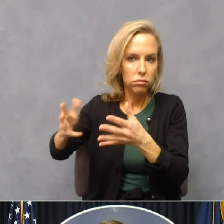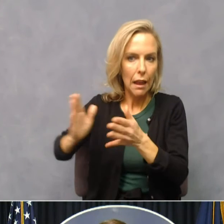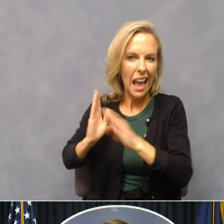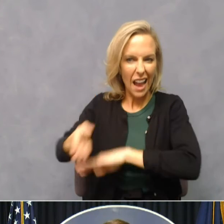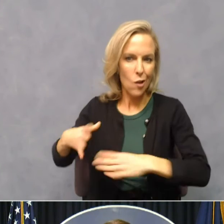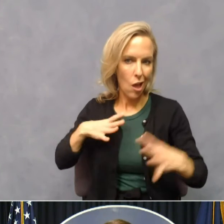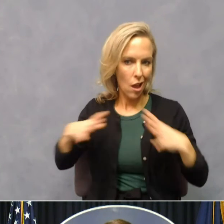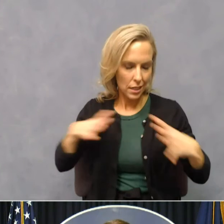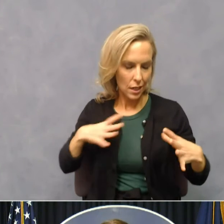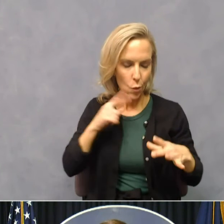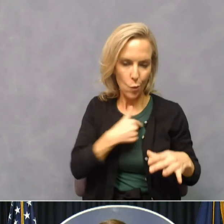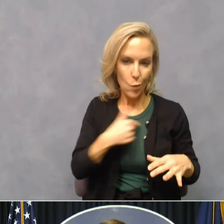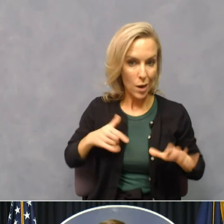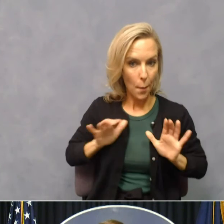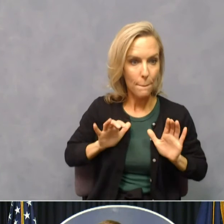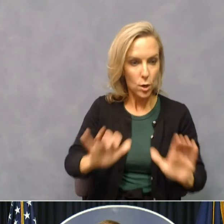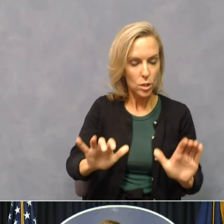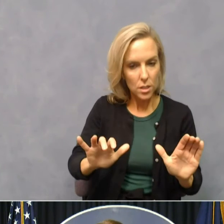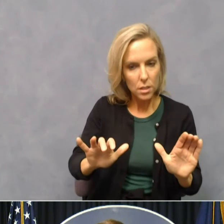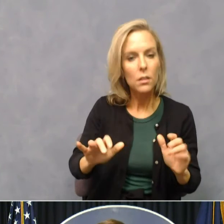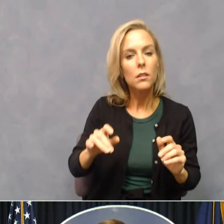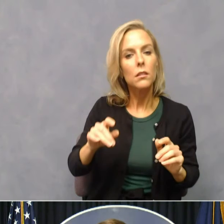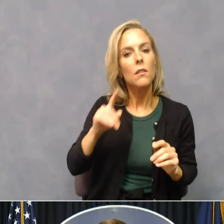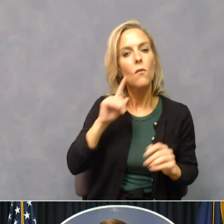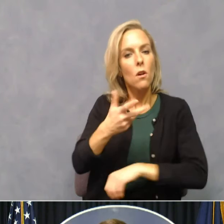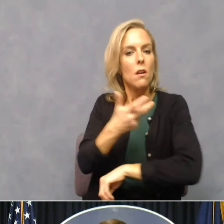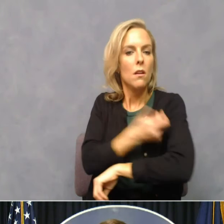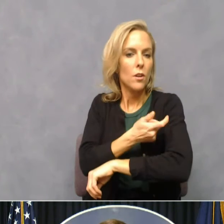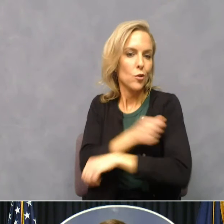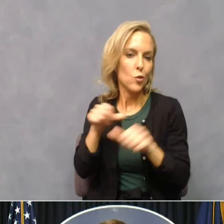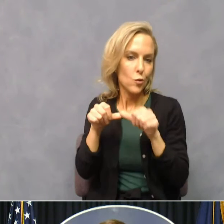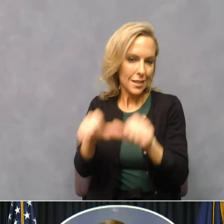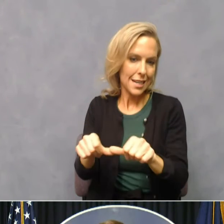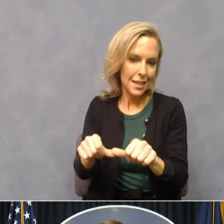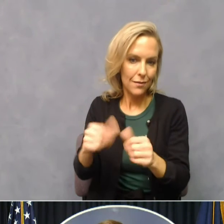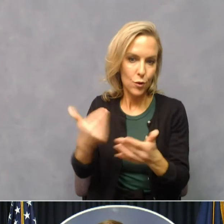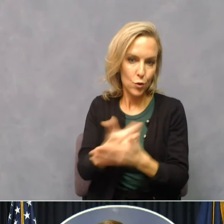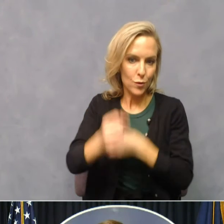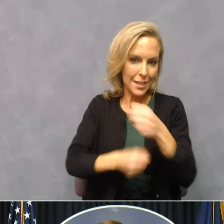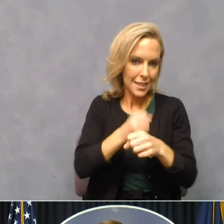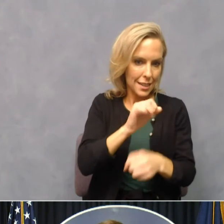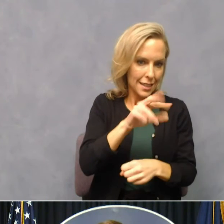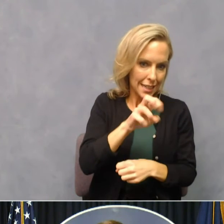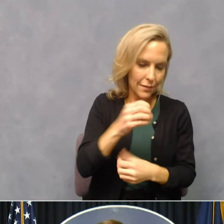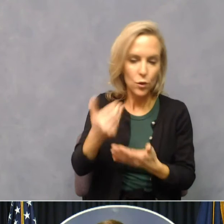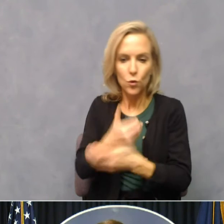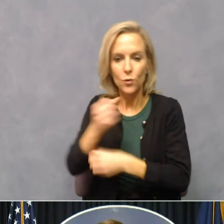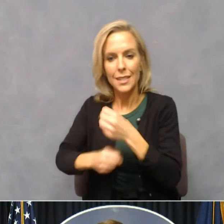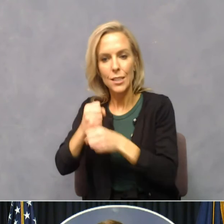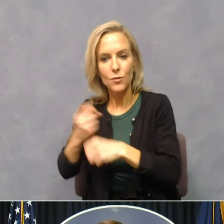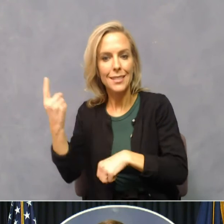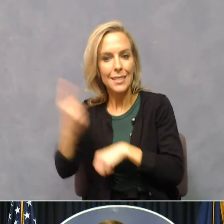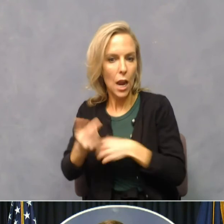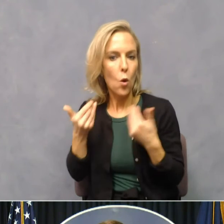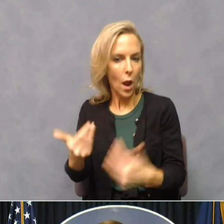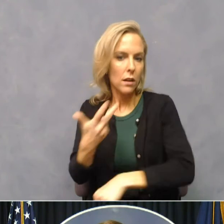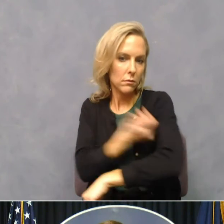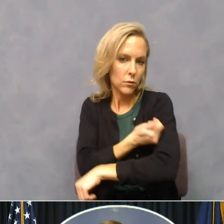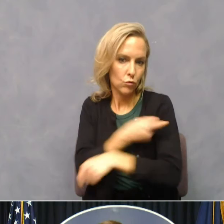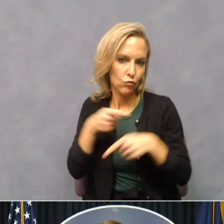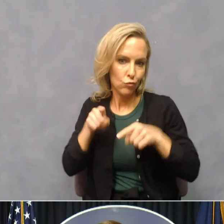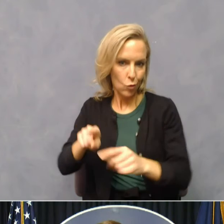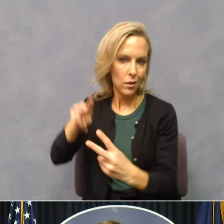pushing for vaccinations to continue New Year's Eve and New Year's Day. I would hate for somebody to succumb to a